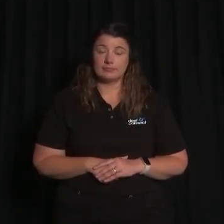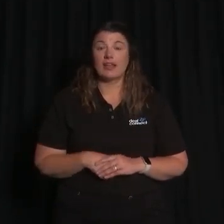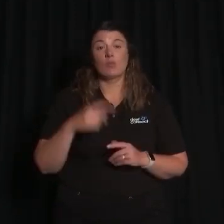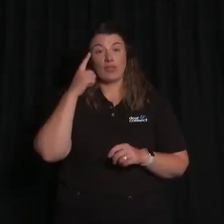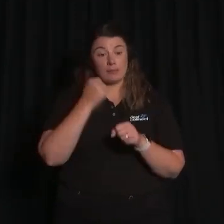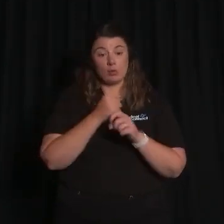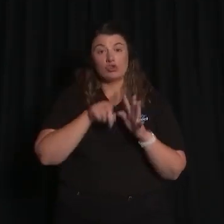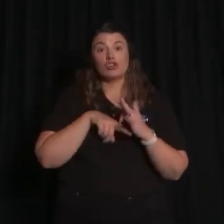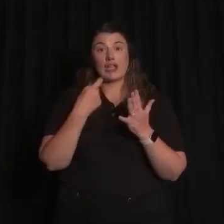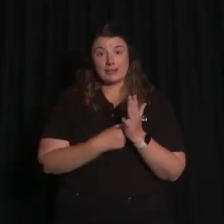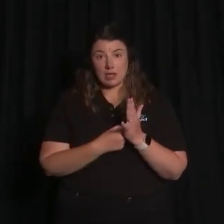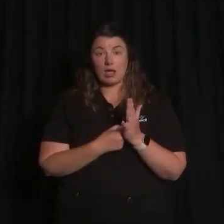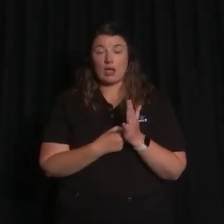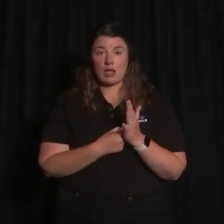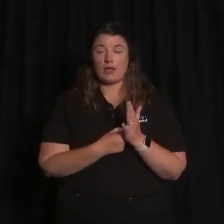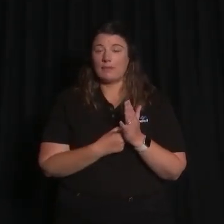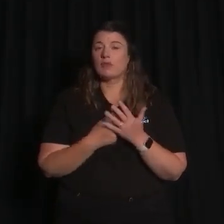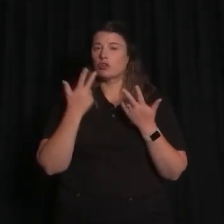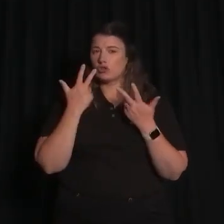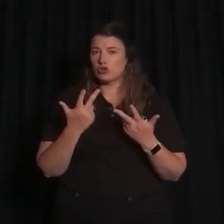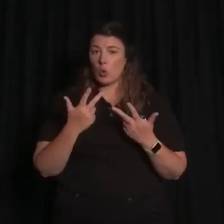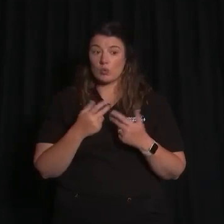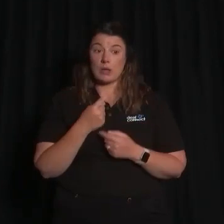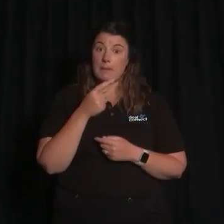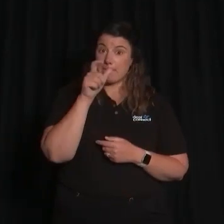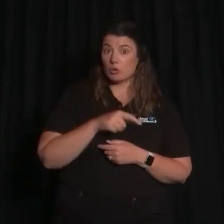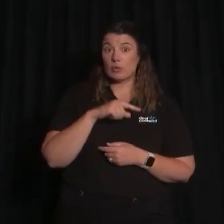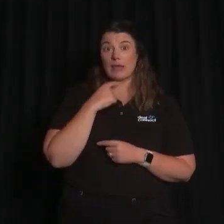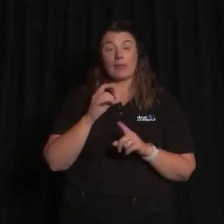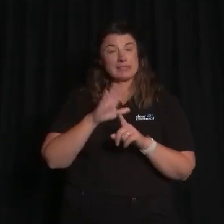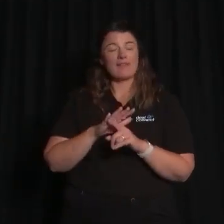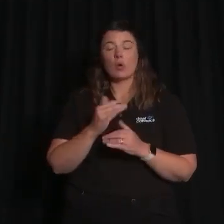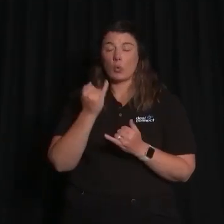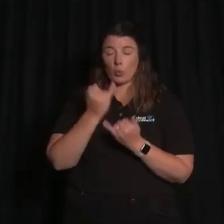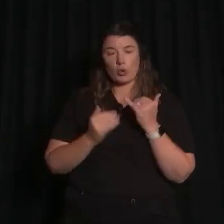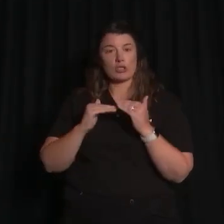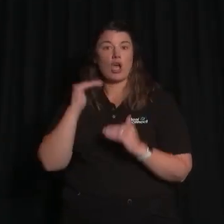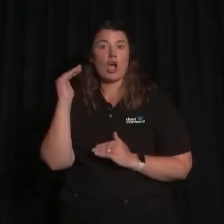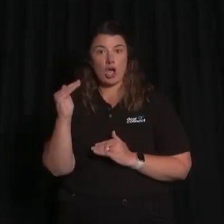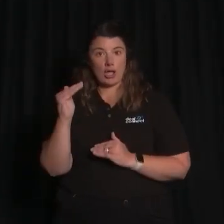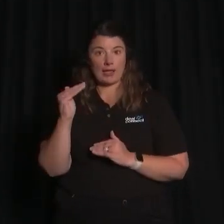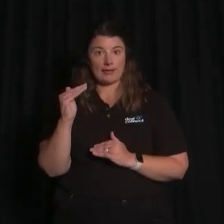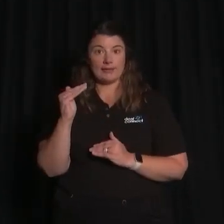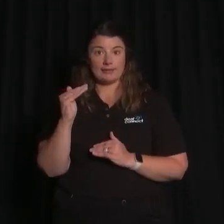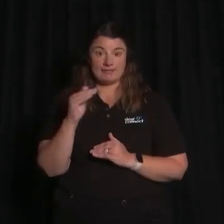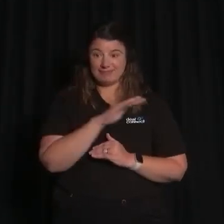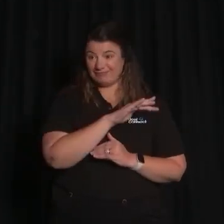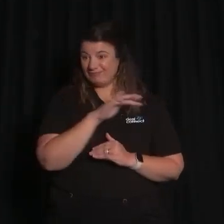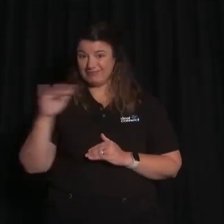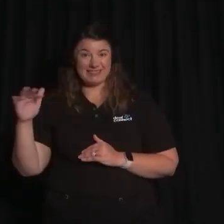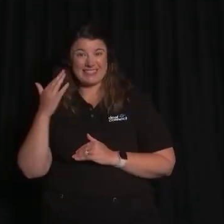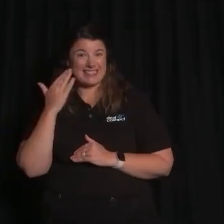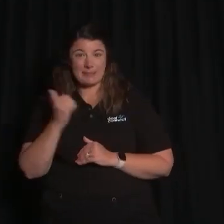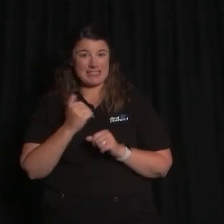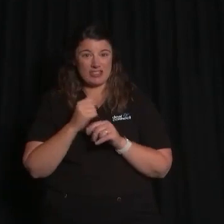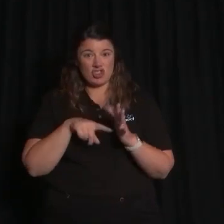gender. And what this shows is that the experience of attempting suicide is incredibly high all across our communities. Everyone